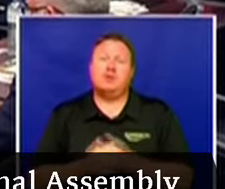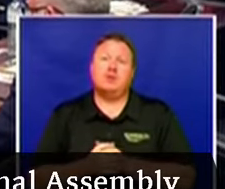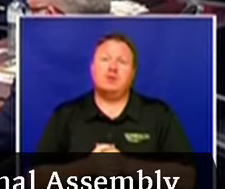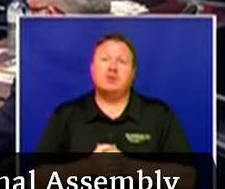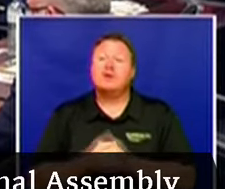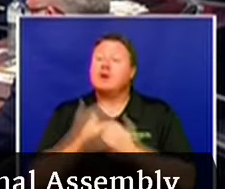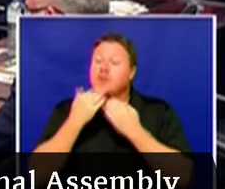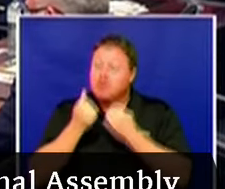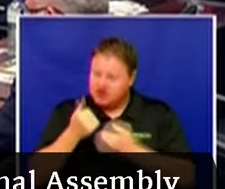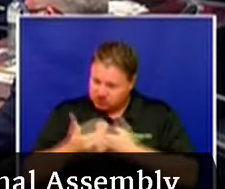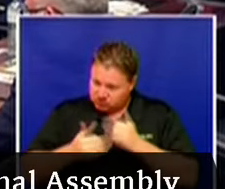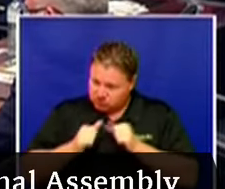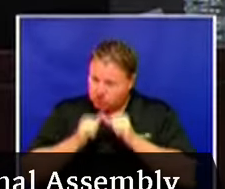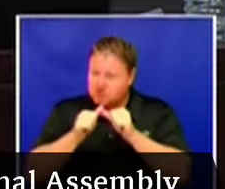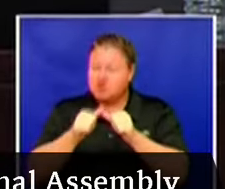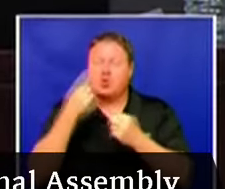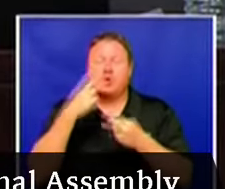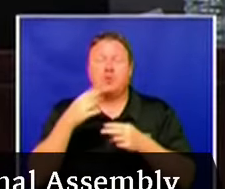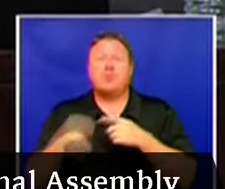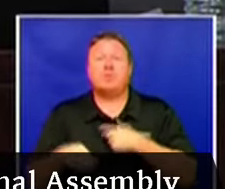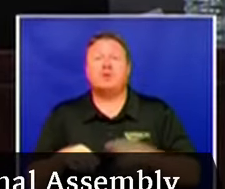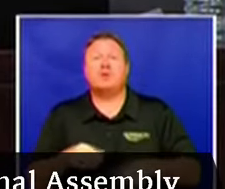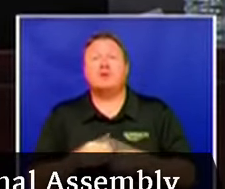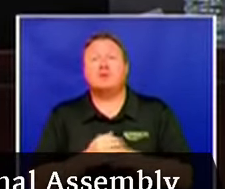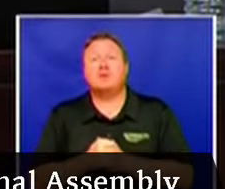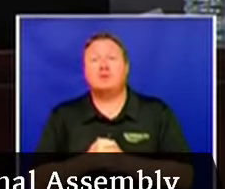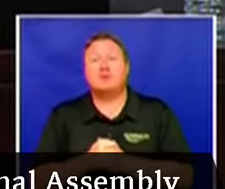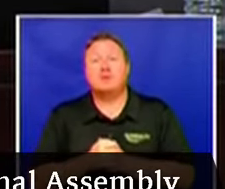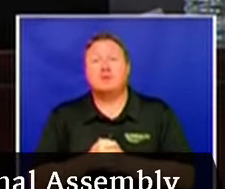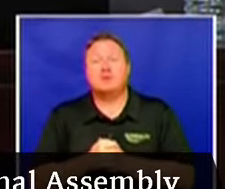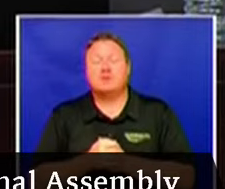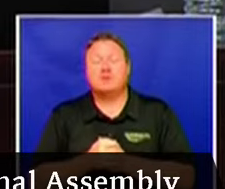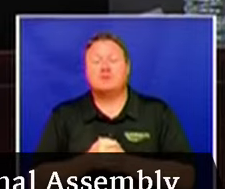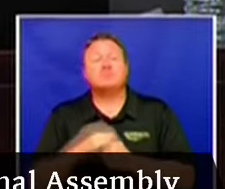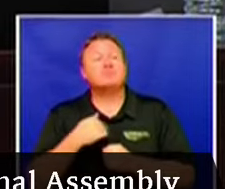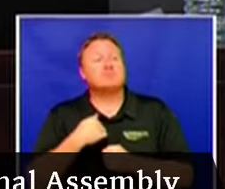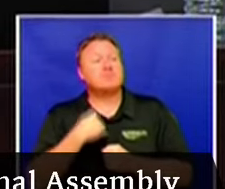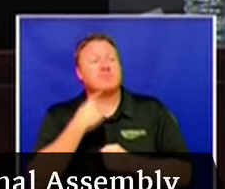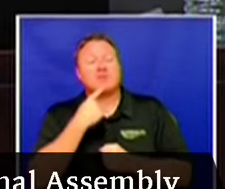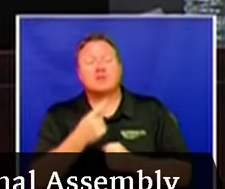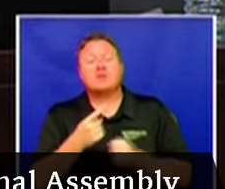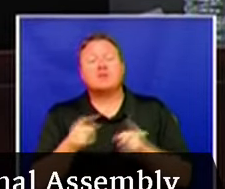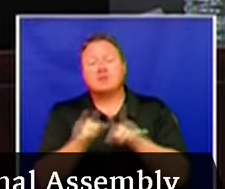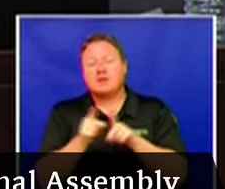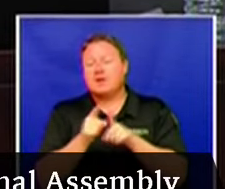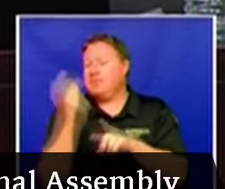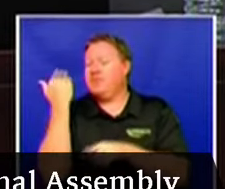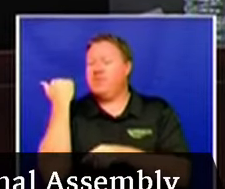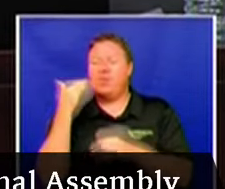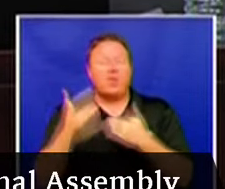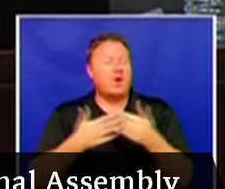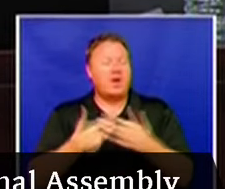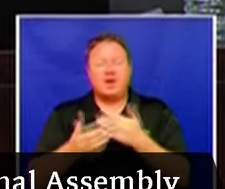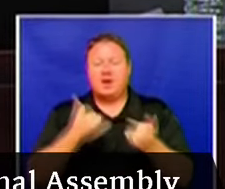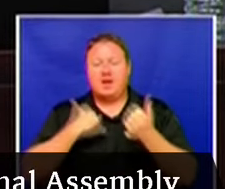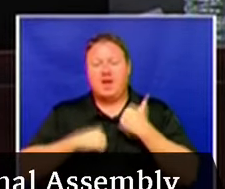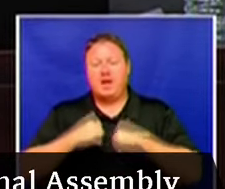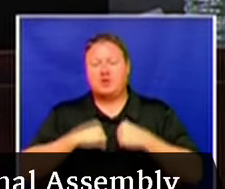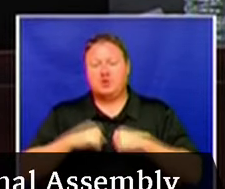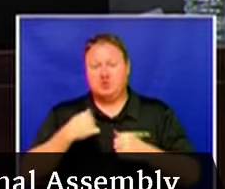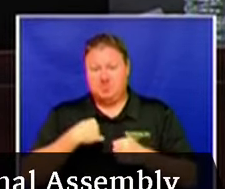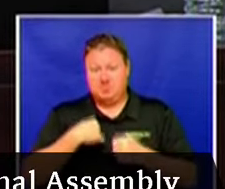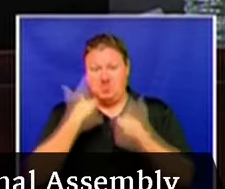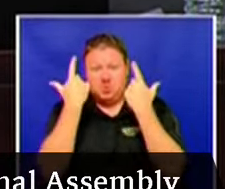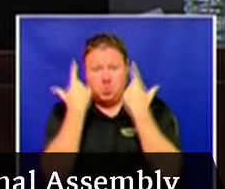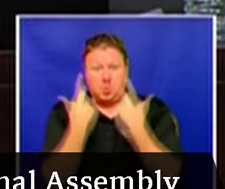Please proceed, Honorable President. I was saying, as I've said in the past in this House, any actions that I take with respect